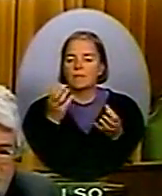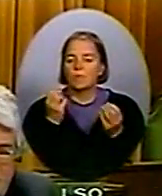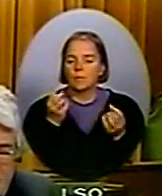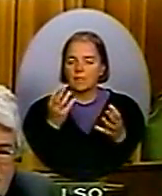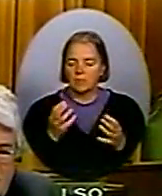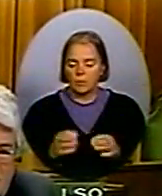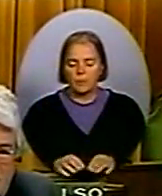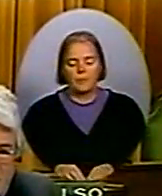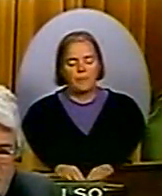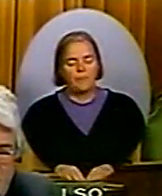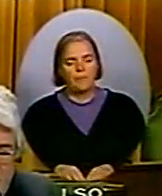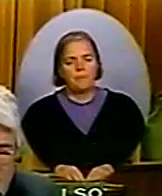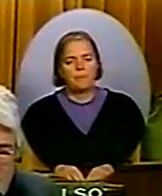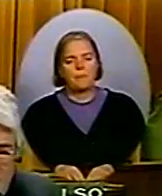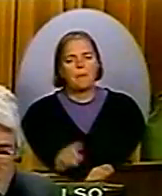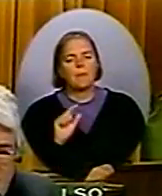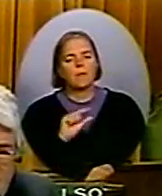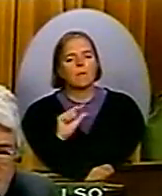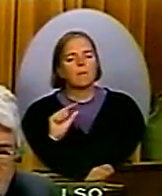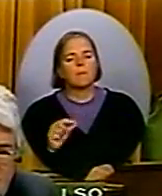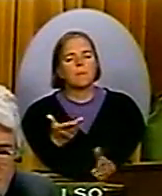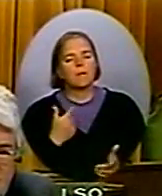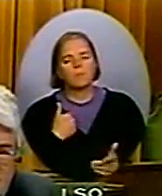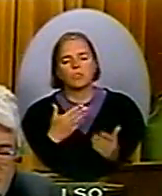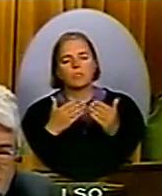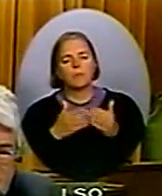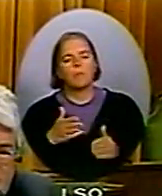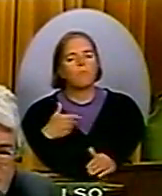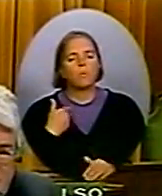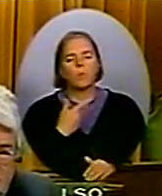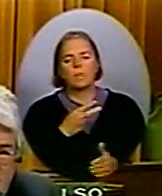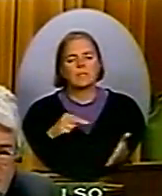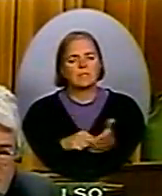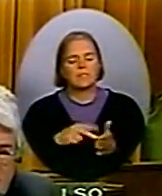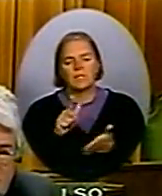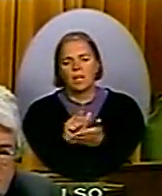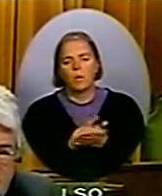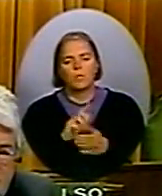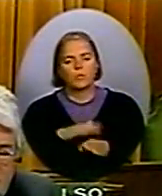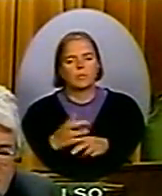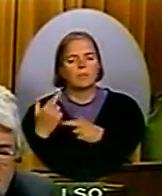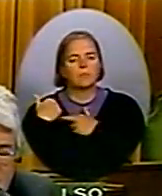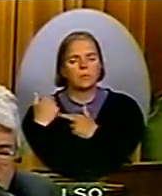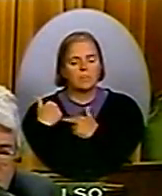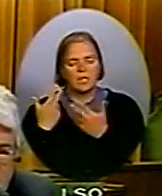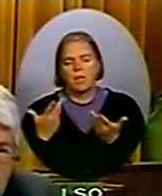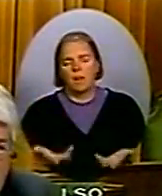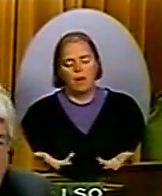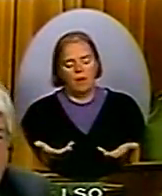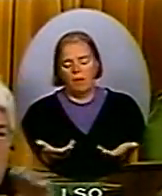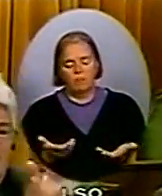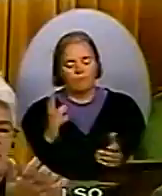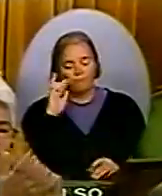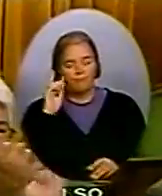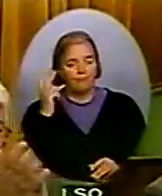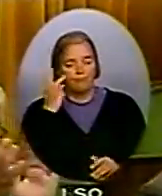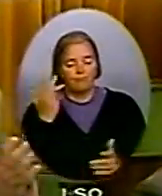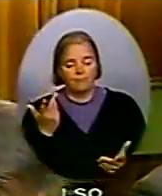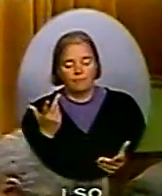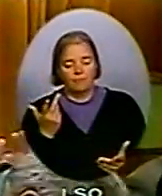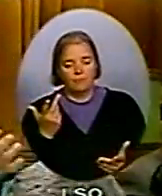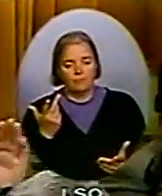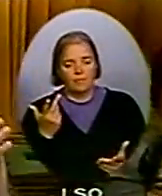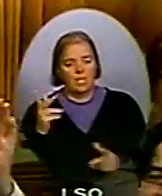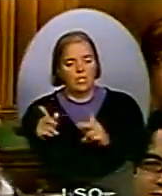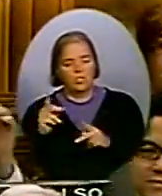government afraid of? Why did they sign the Accountability Act, and why did they turn their back on the rights of Canadians for transparent government? The